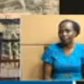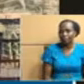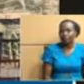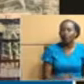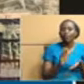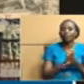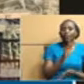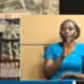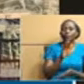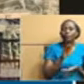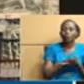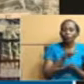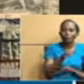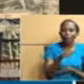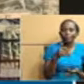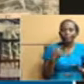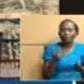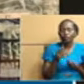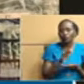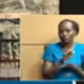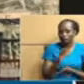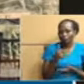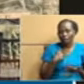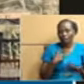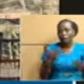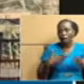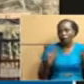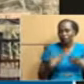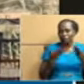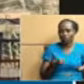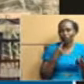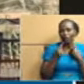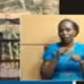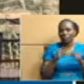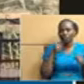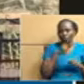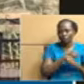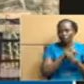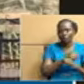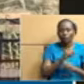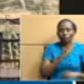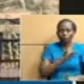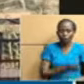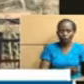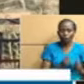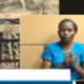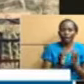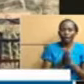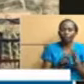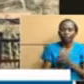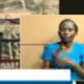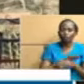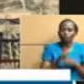Good afternoon, viewers. I'm happy to be here to talk about social protection, especially for women entrepreneurs. Thank